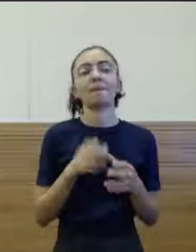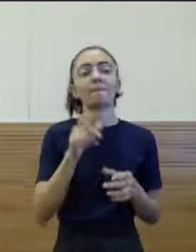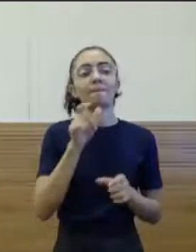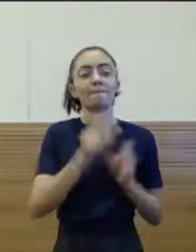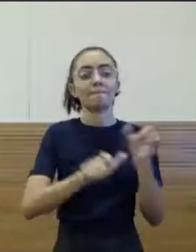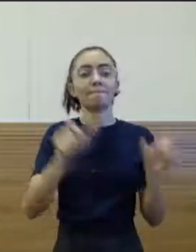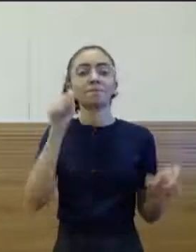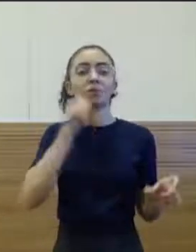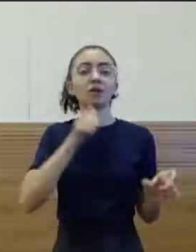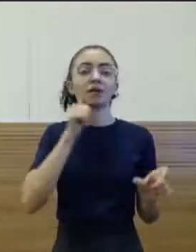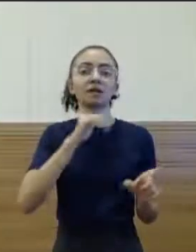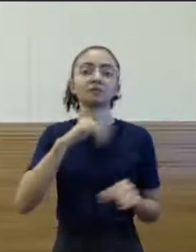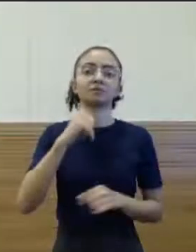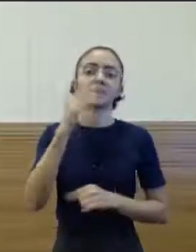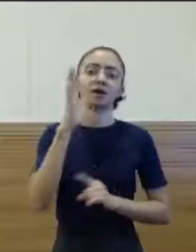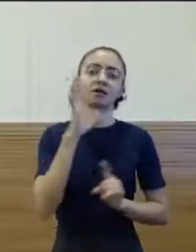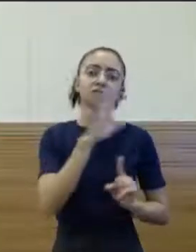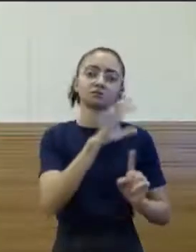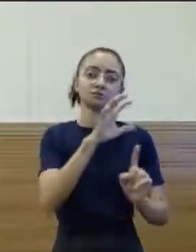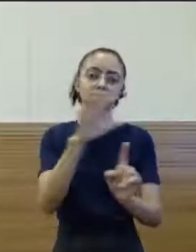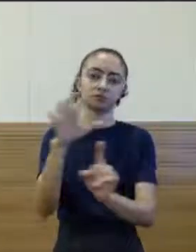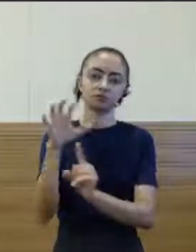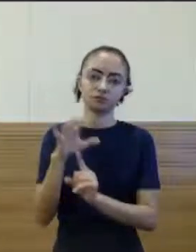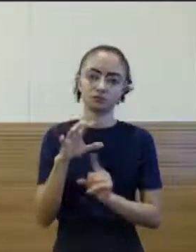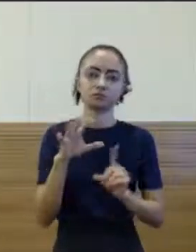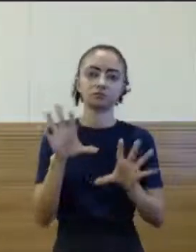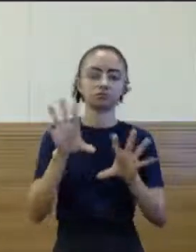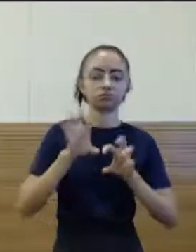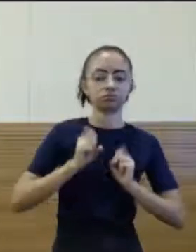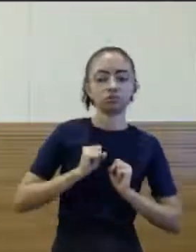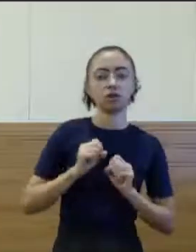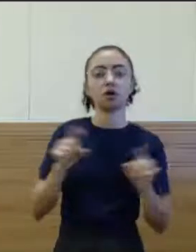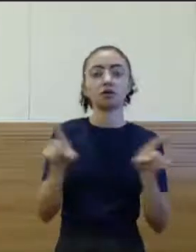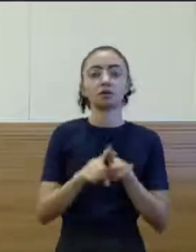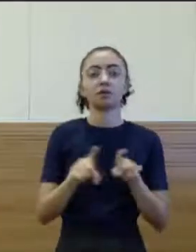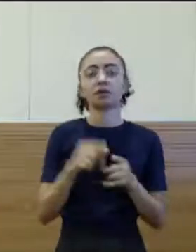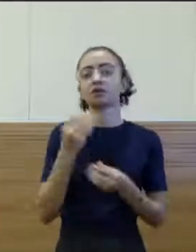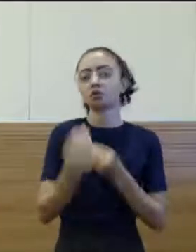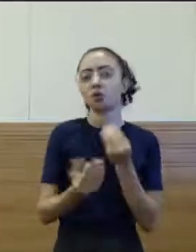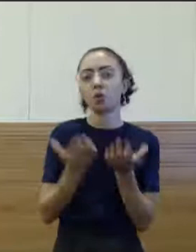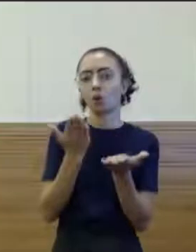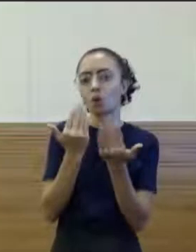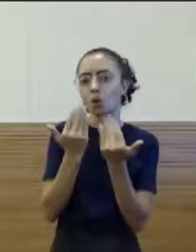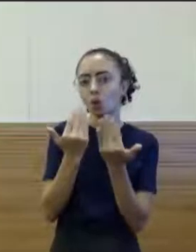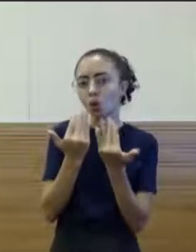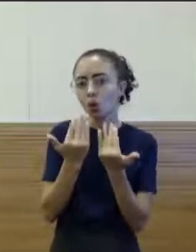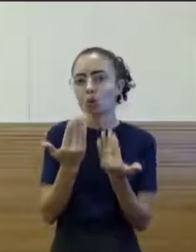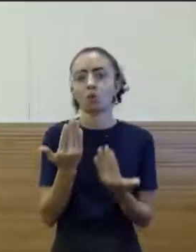So with regards to the consumption of food consumption,